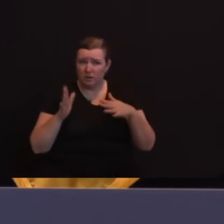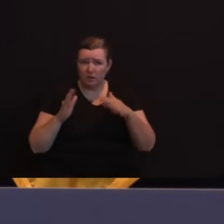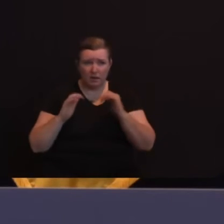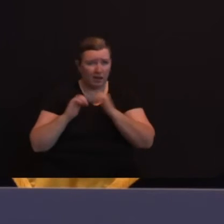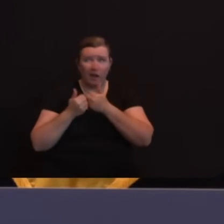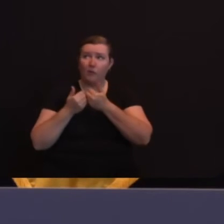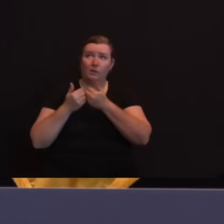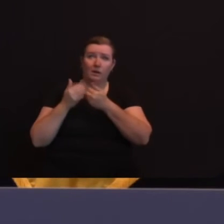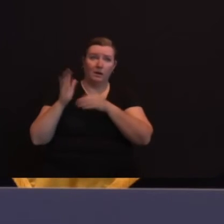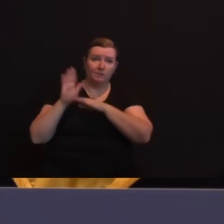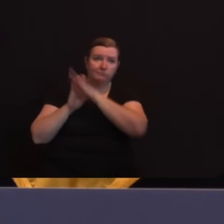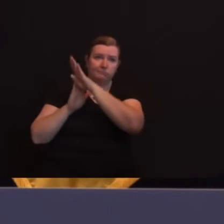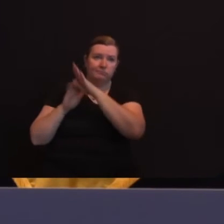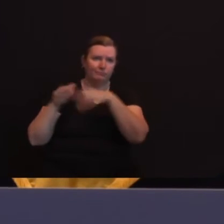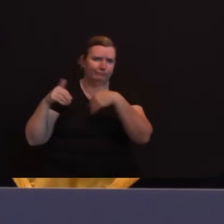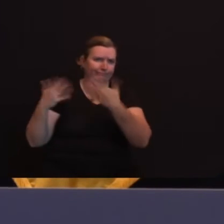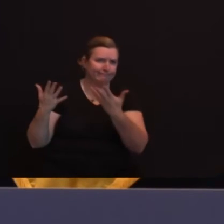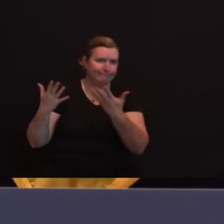behavior, everybody.